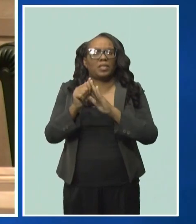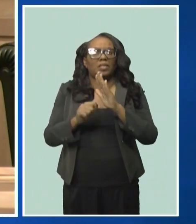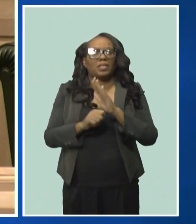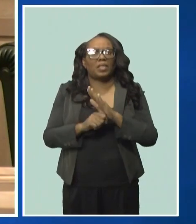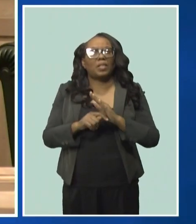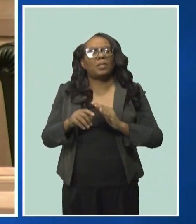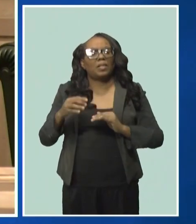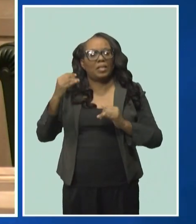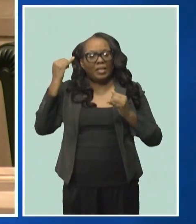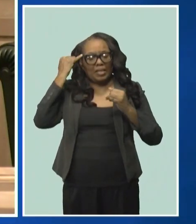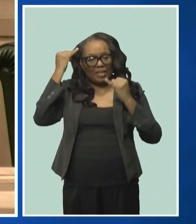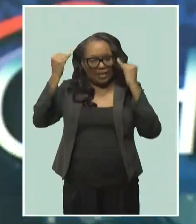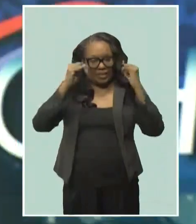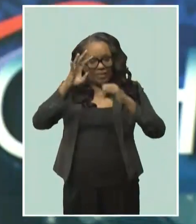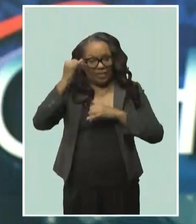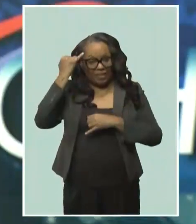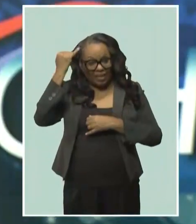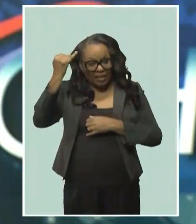country.